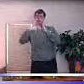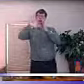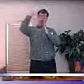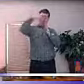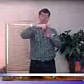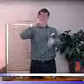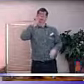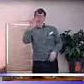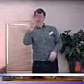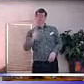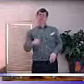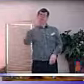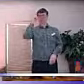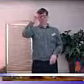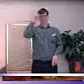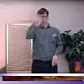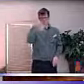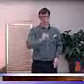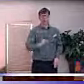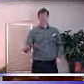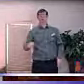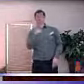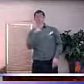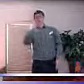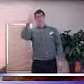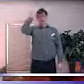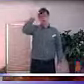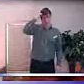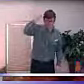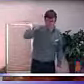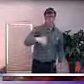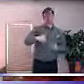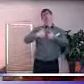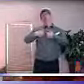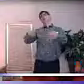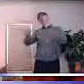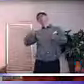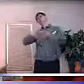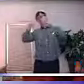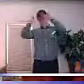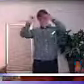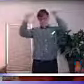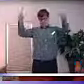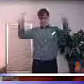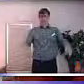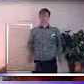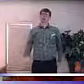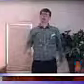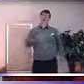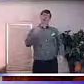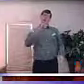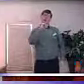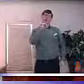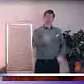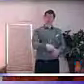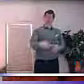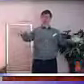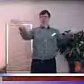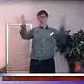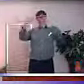you. To have your mind open by wonder than to have one closed